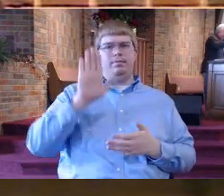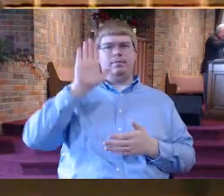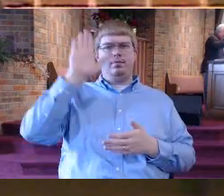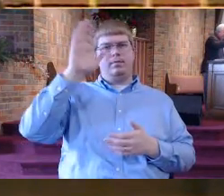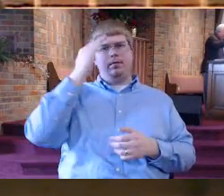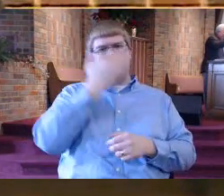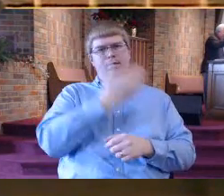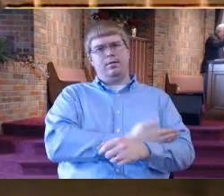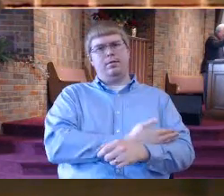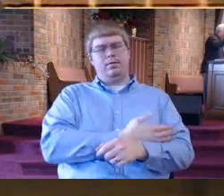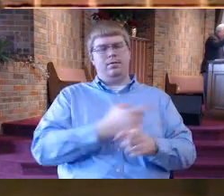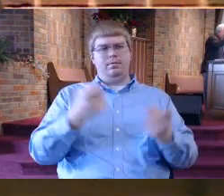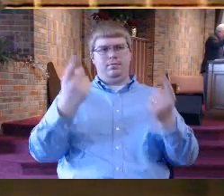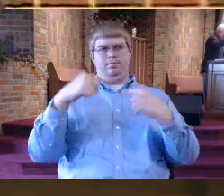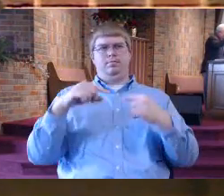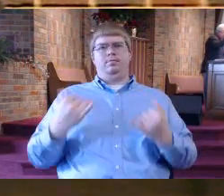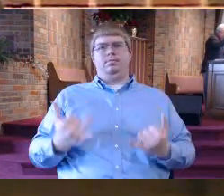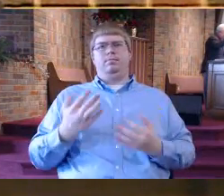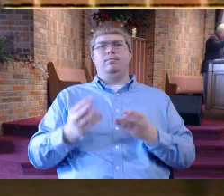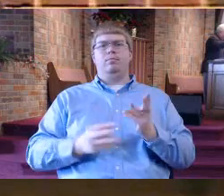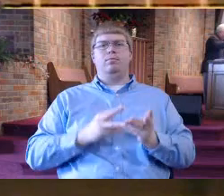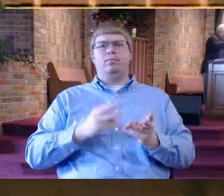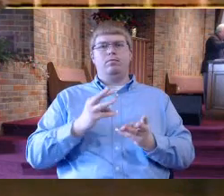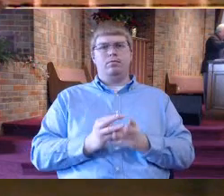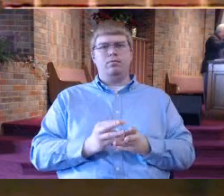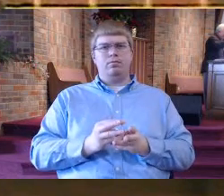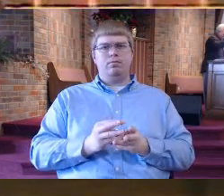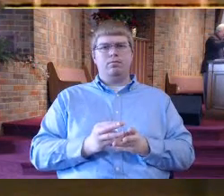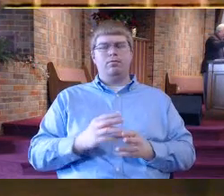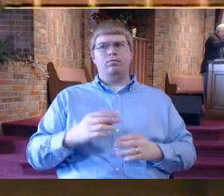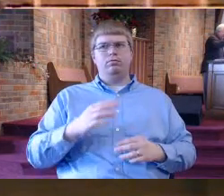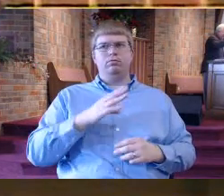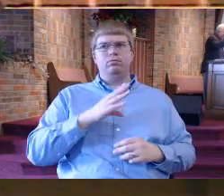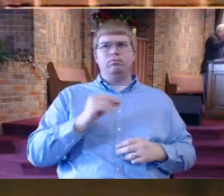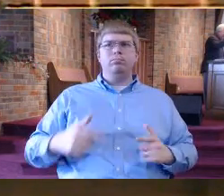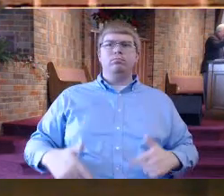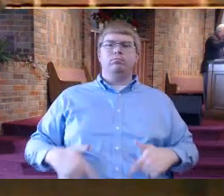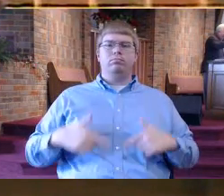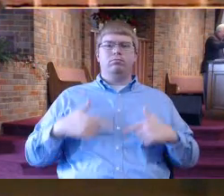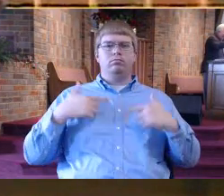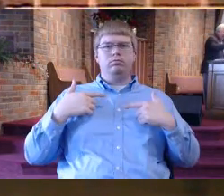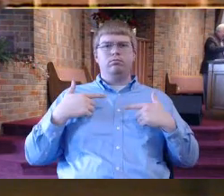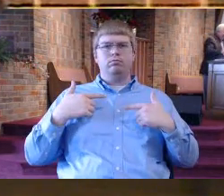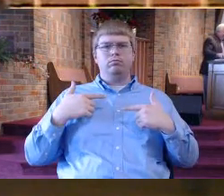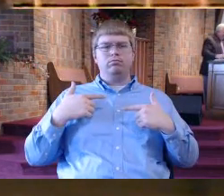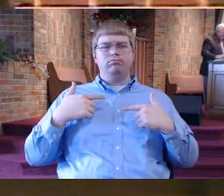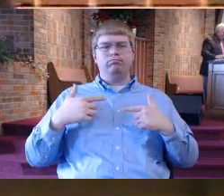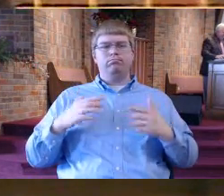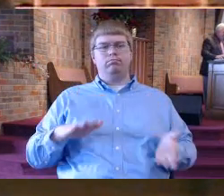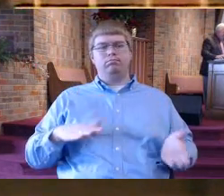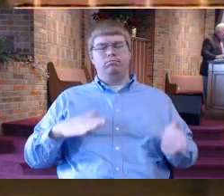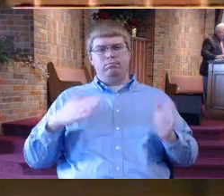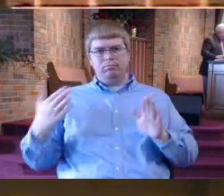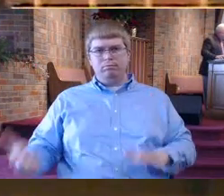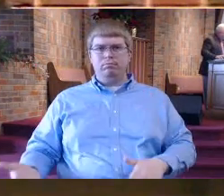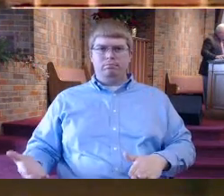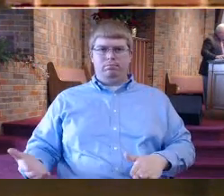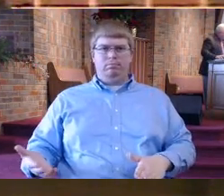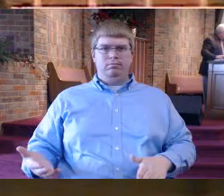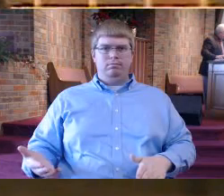to live, to die